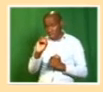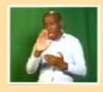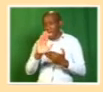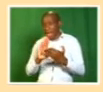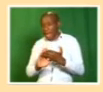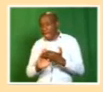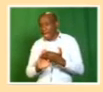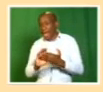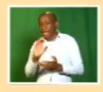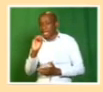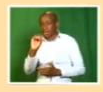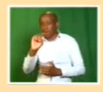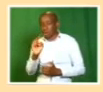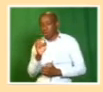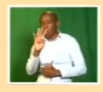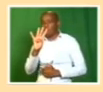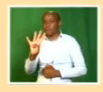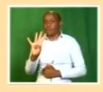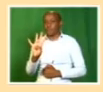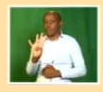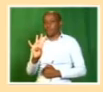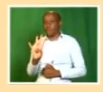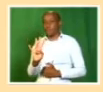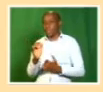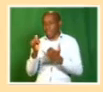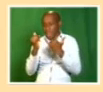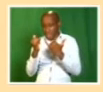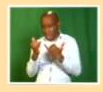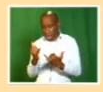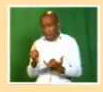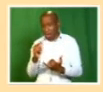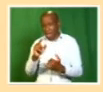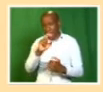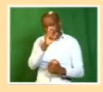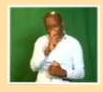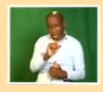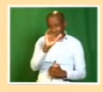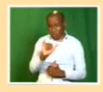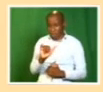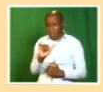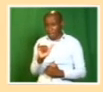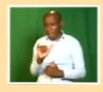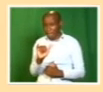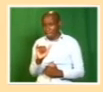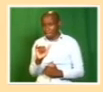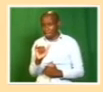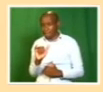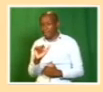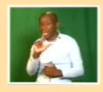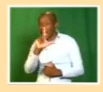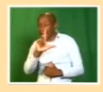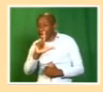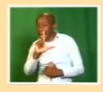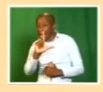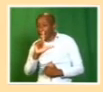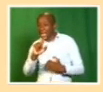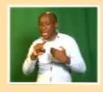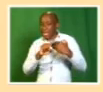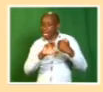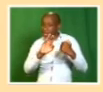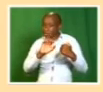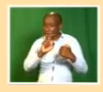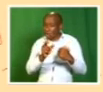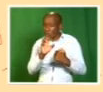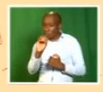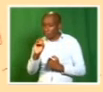and 0, 4. These are the coordinates. Notice L is negative 3, 0